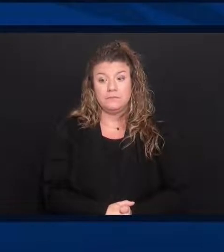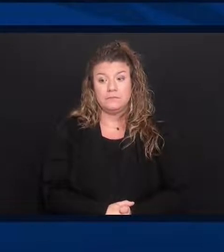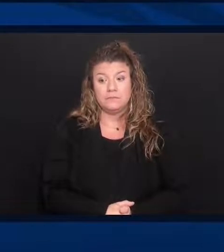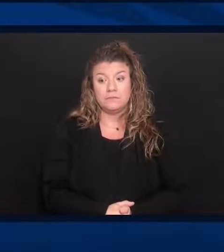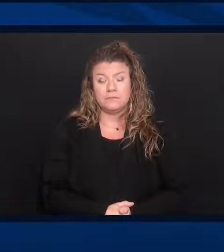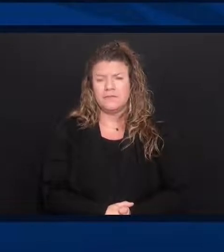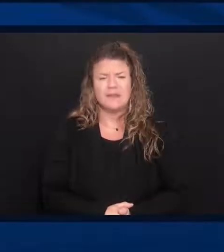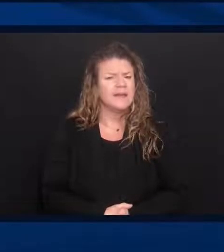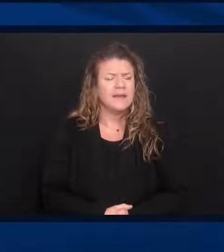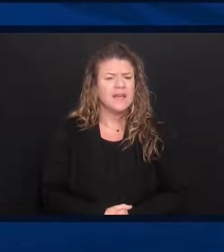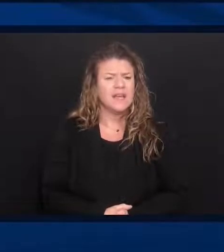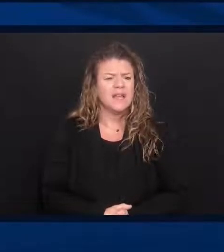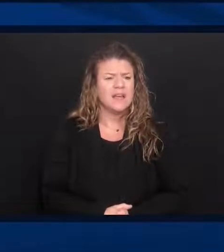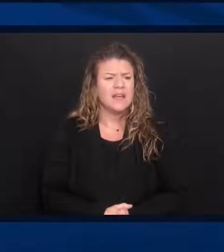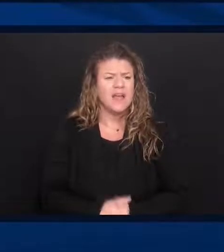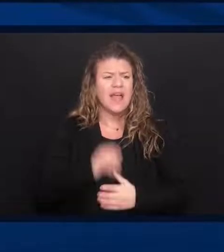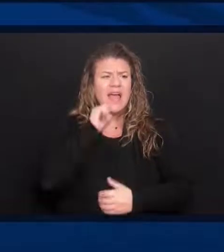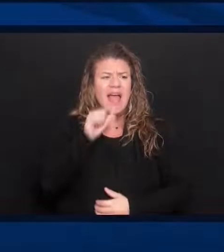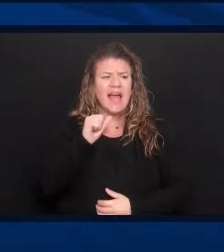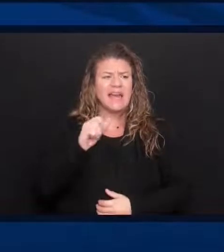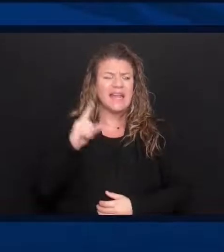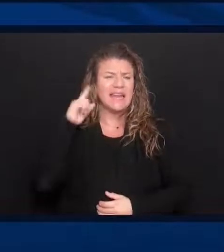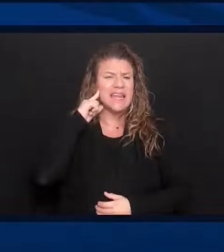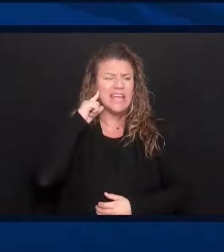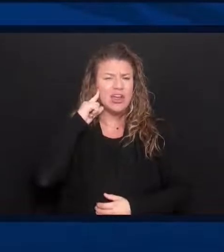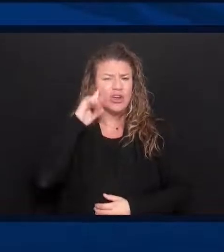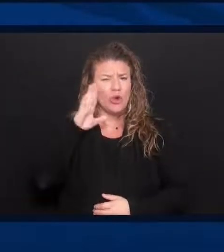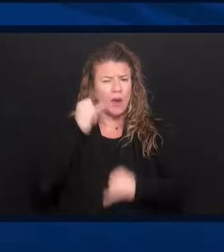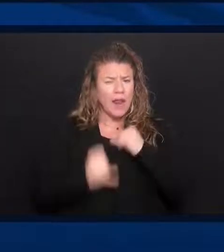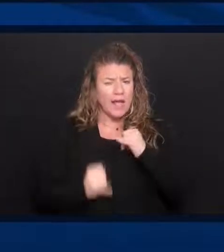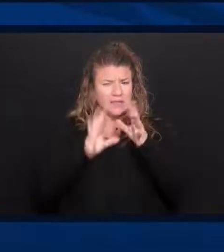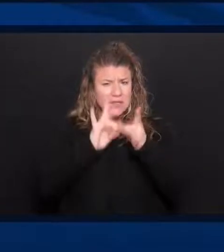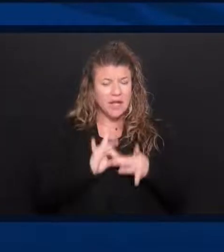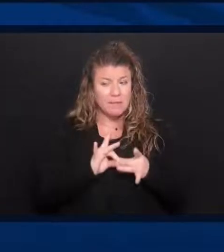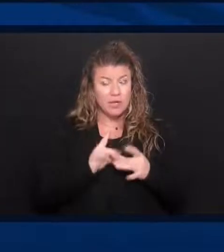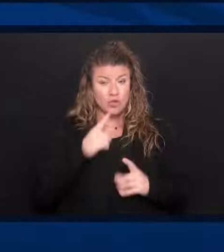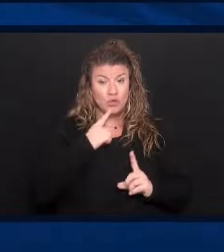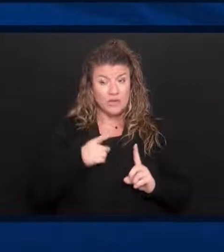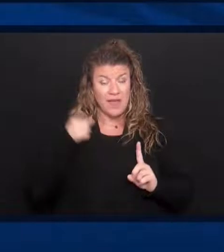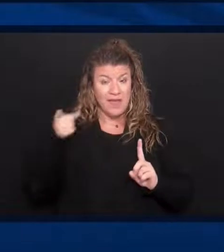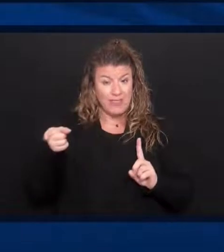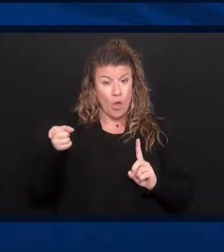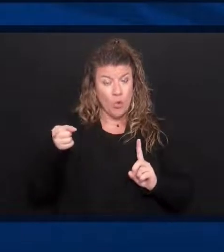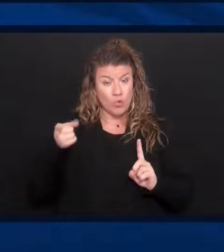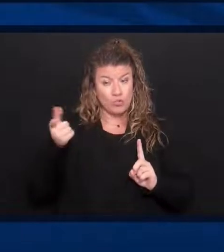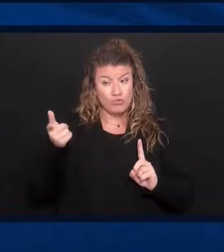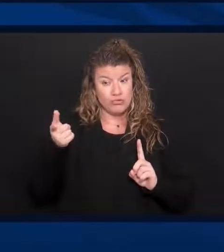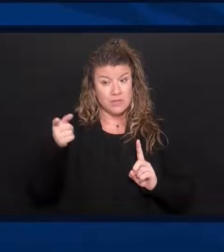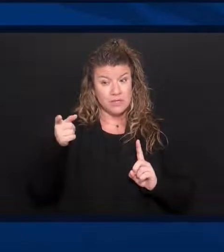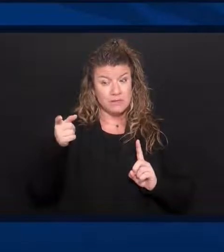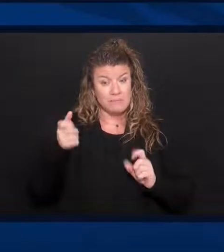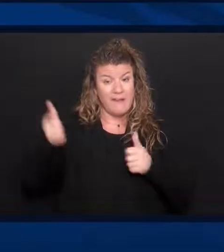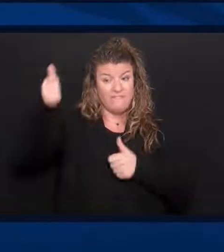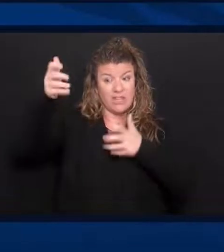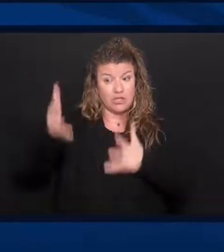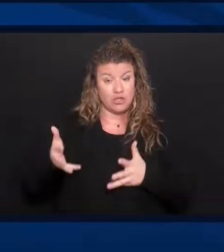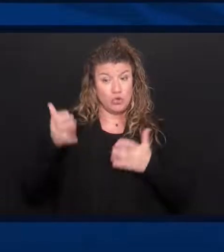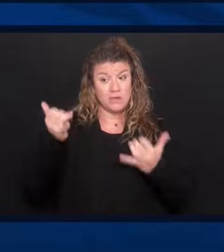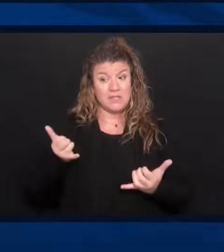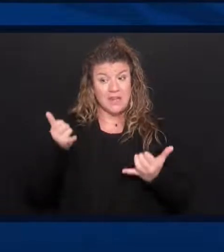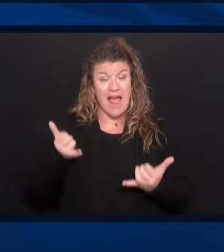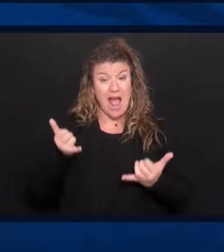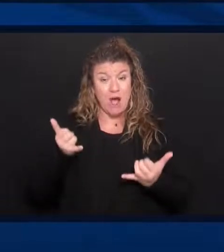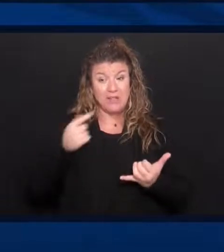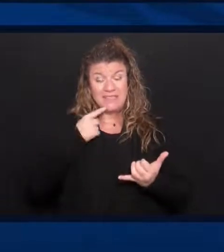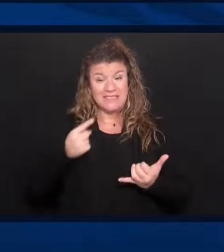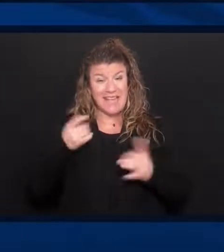I didn't get the last thing you said. Did you say these officials have now, expressed that this is dead in the water?